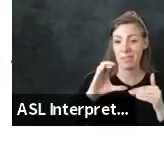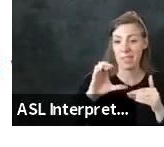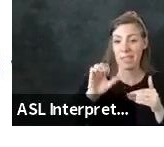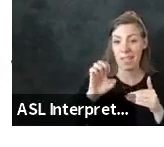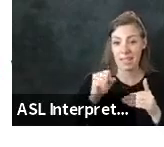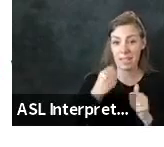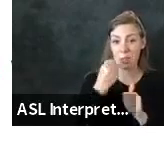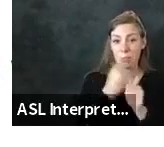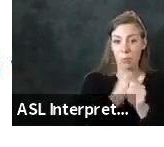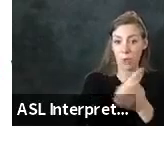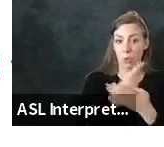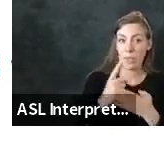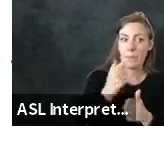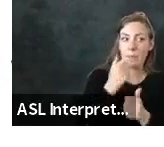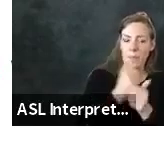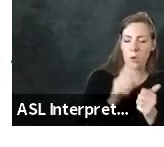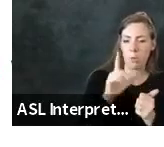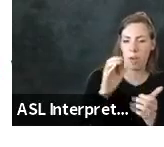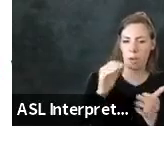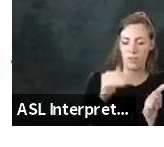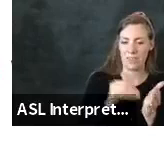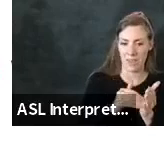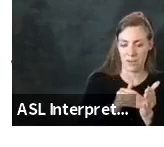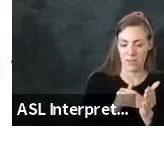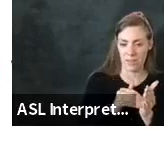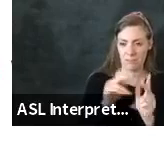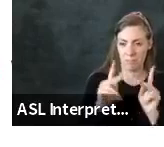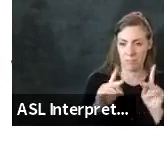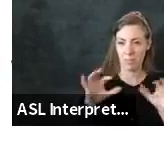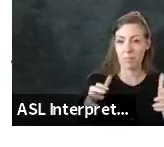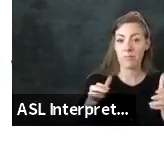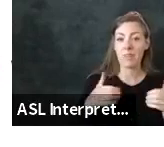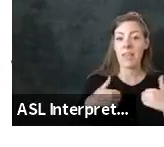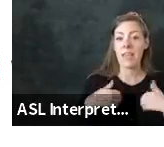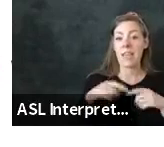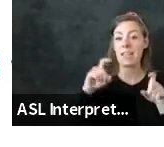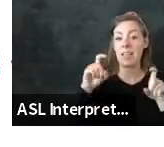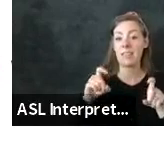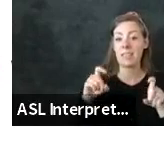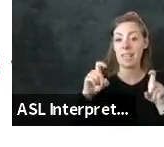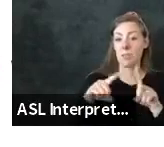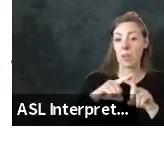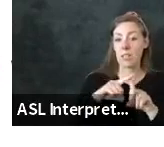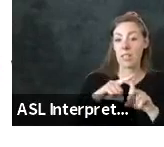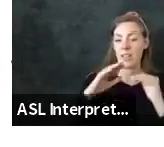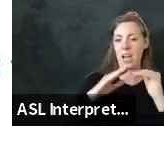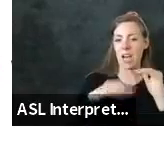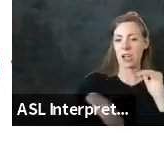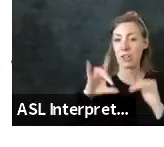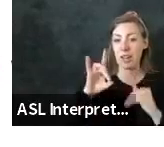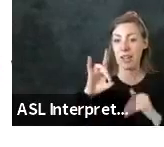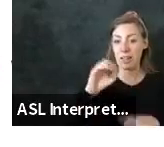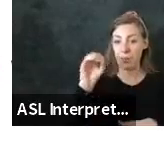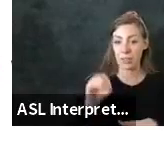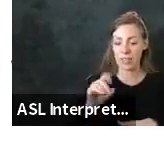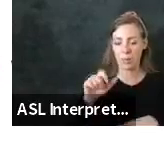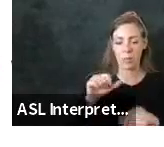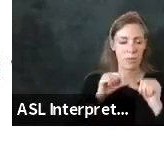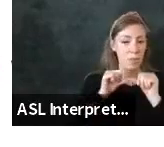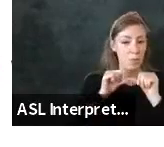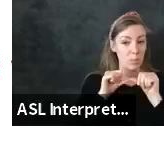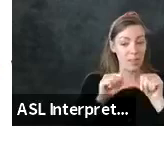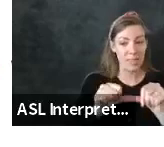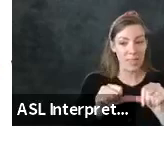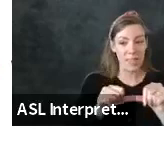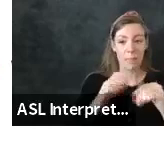per 100,000 population and have test positivity of less than 8%. And we would need to maintain these